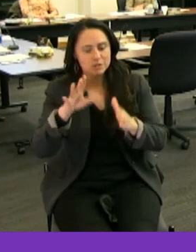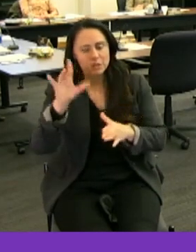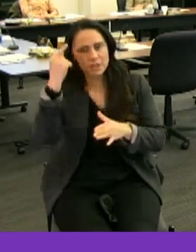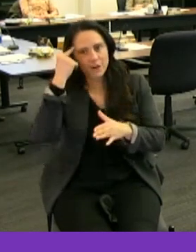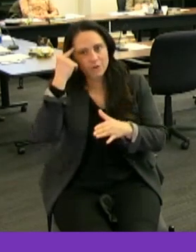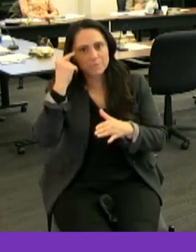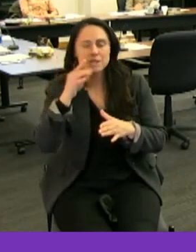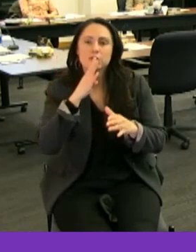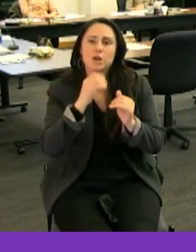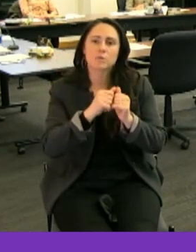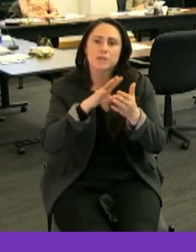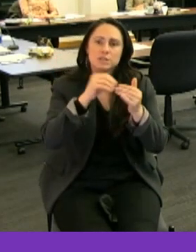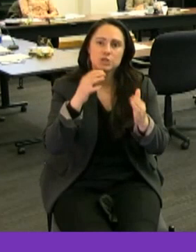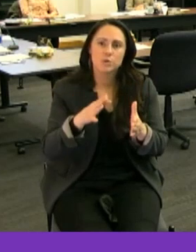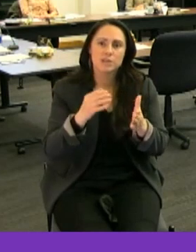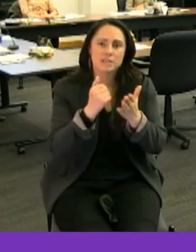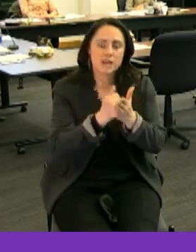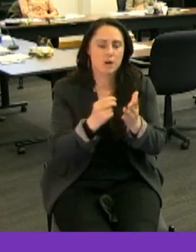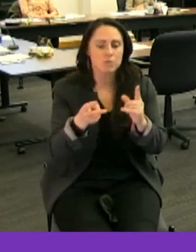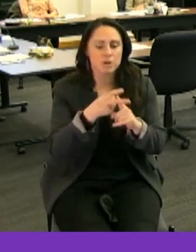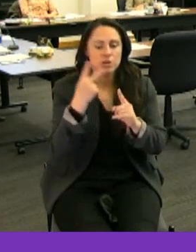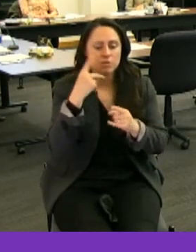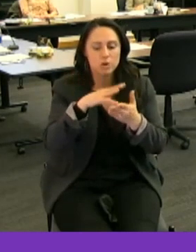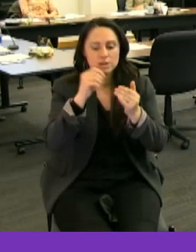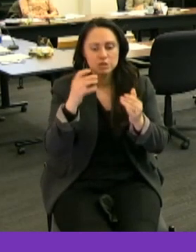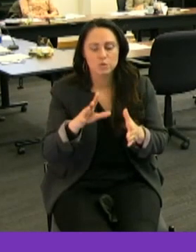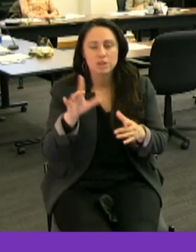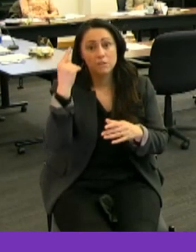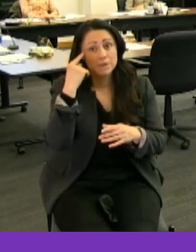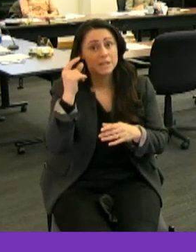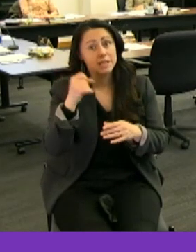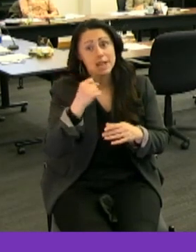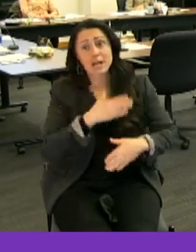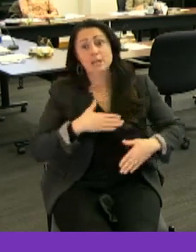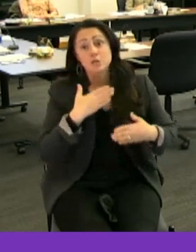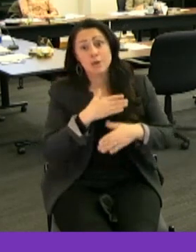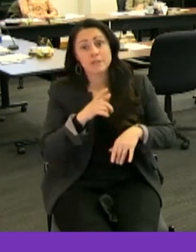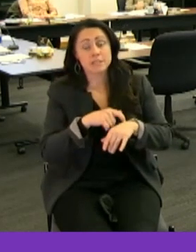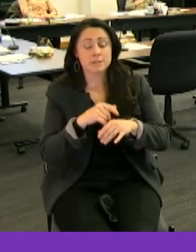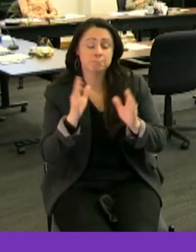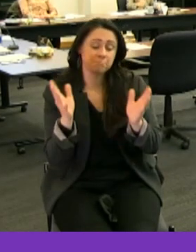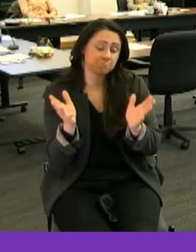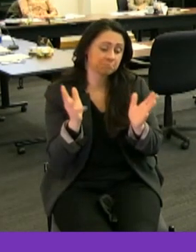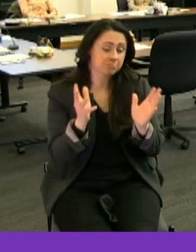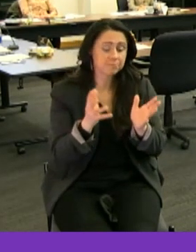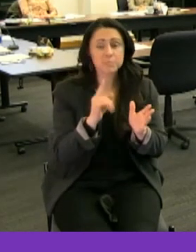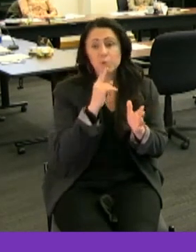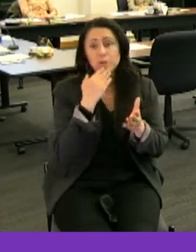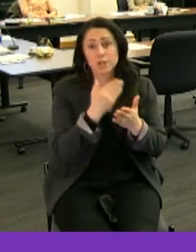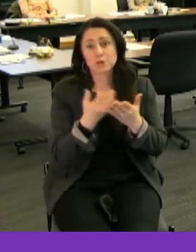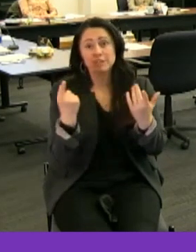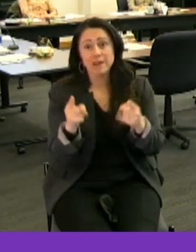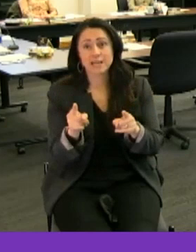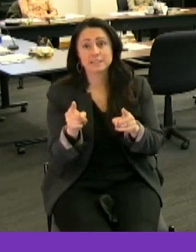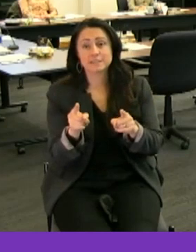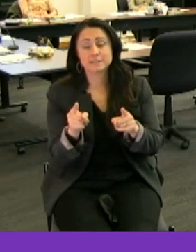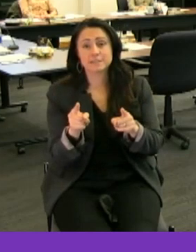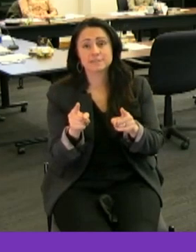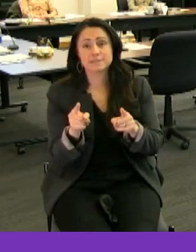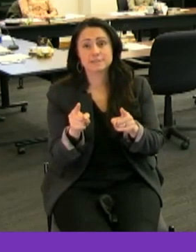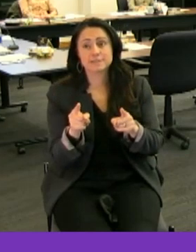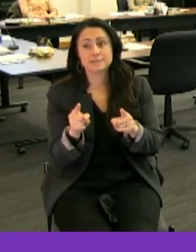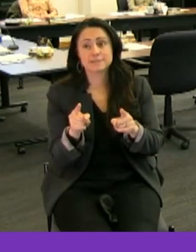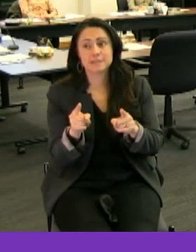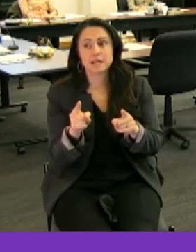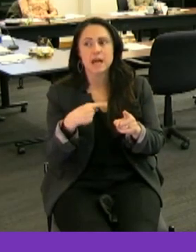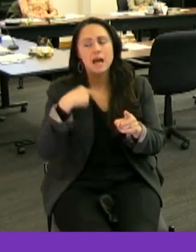students, help recruit for student government, and yeah, enjoy the time, talk to people. It was a real good event.